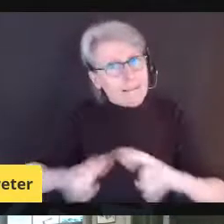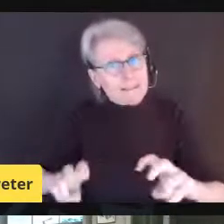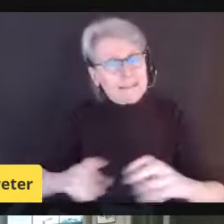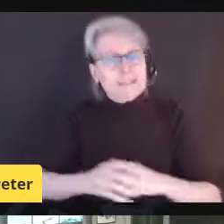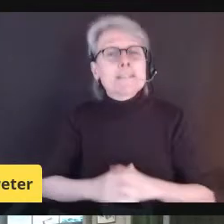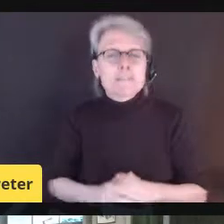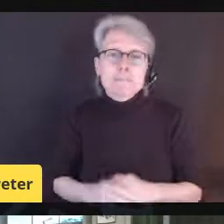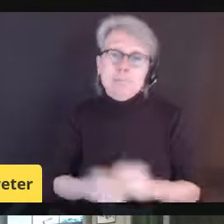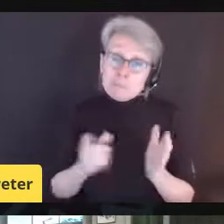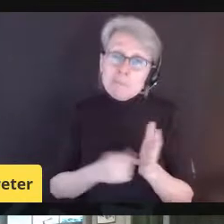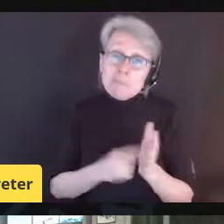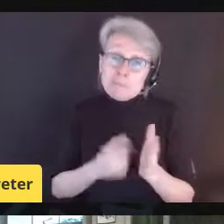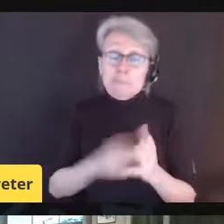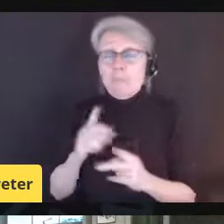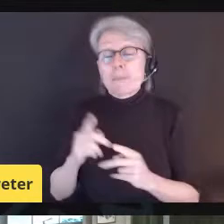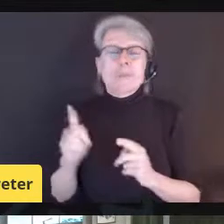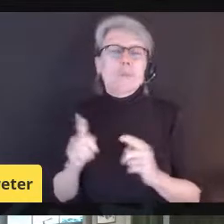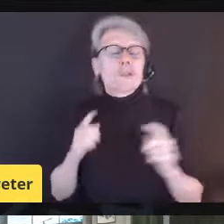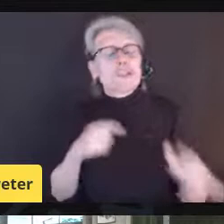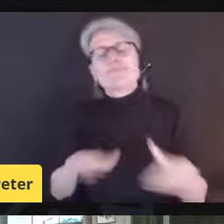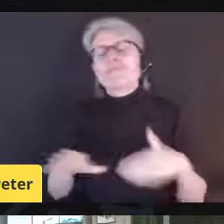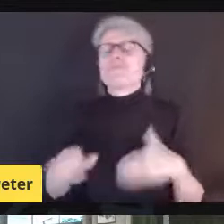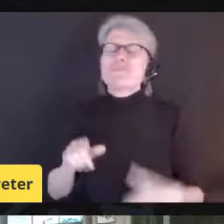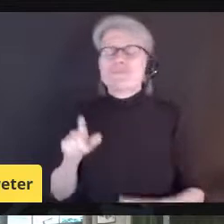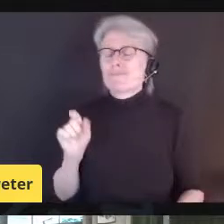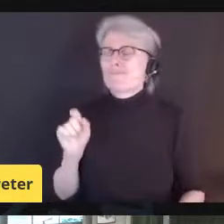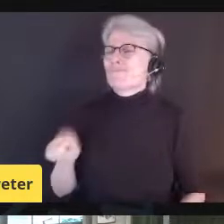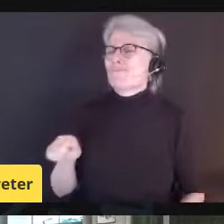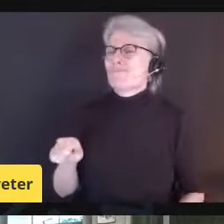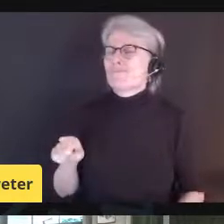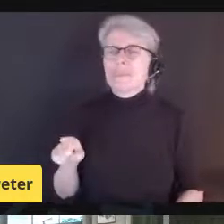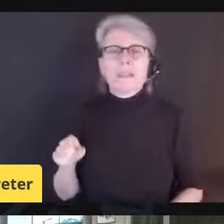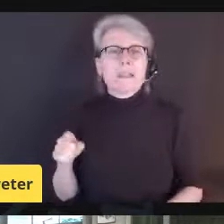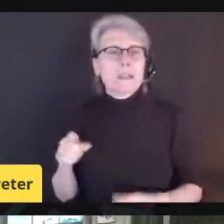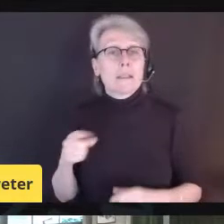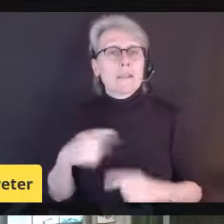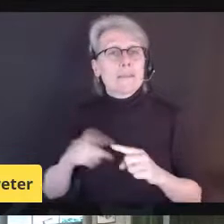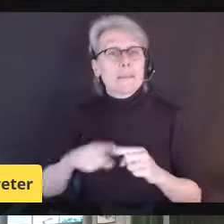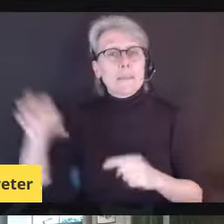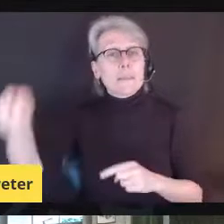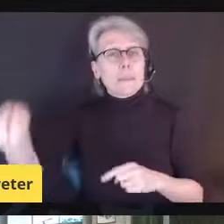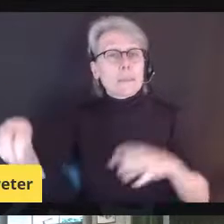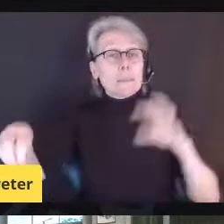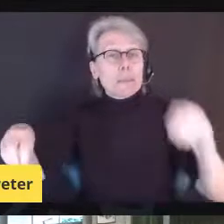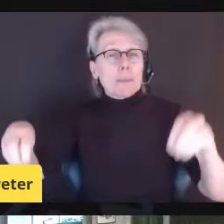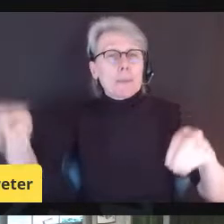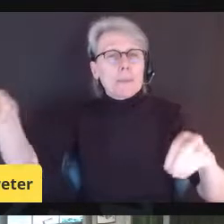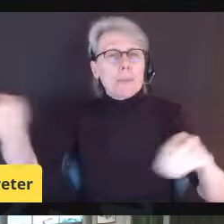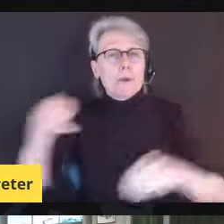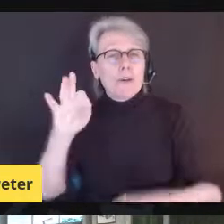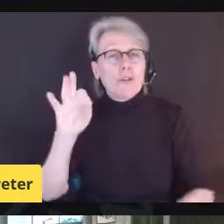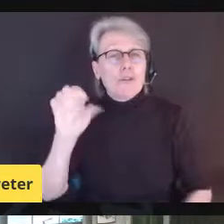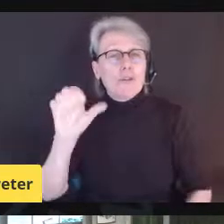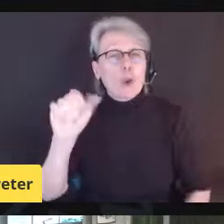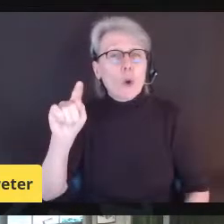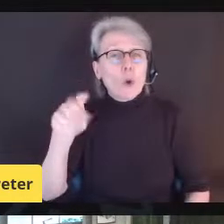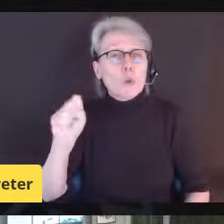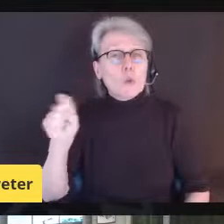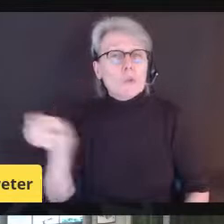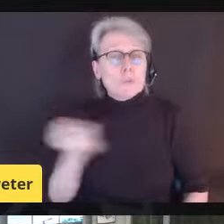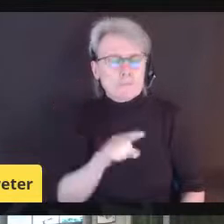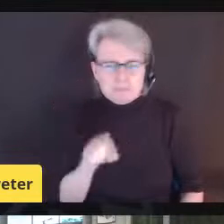There were sometimes people who were just walking by and they'll notice all these little buoys, these little floats that I had made. And they're like, oh, what's going on